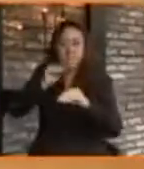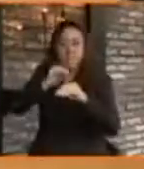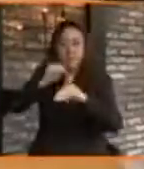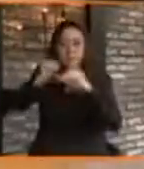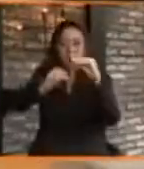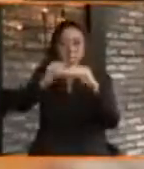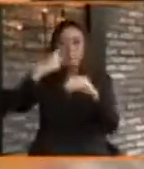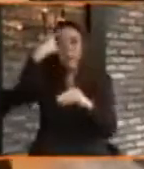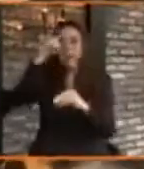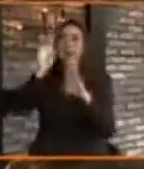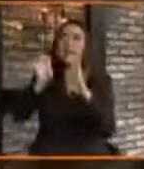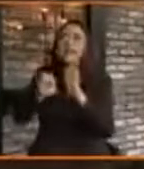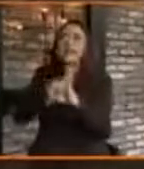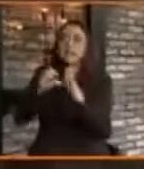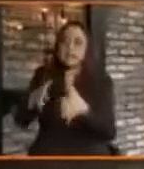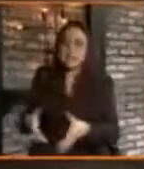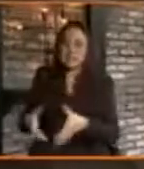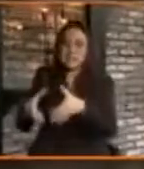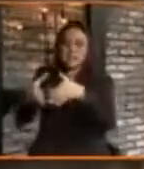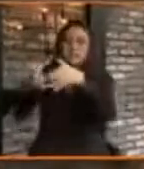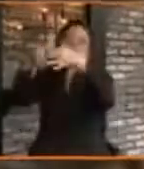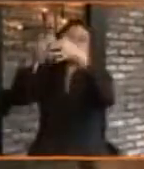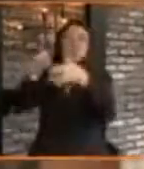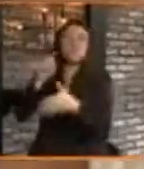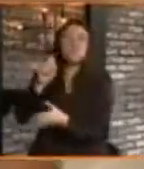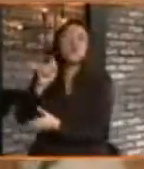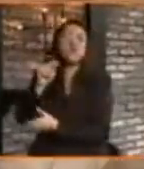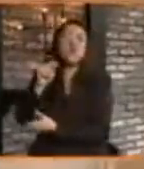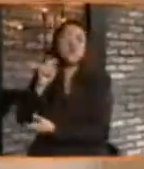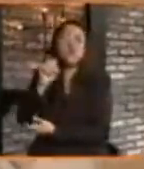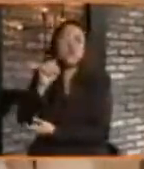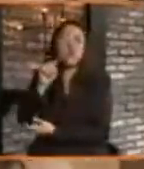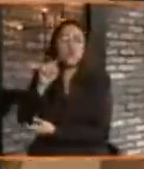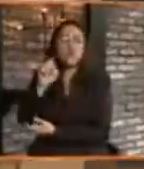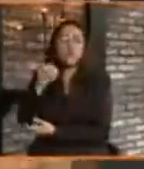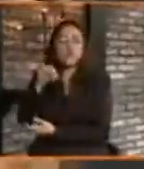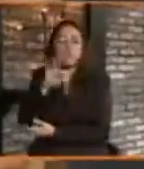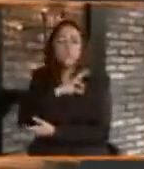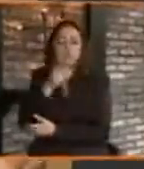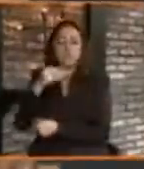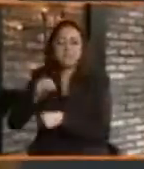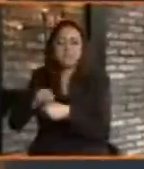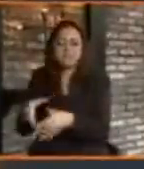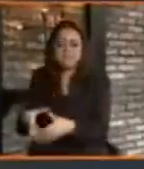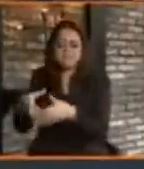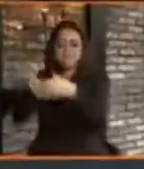together to evoke a Northwestern totem pole.